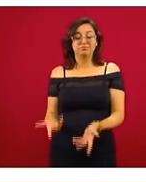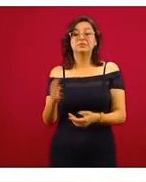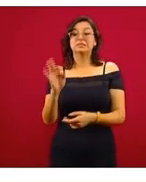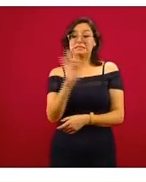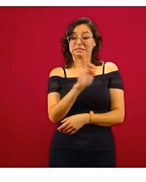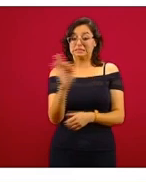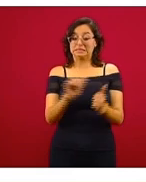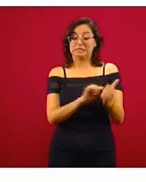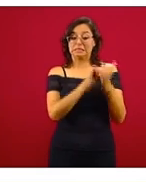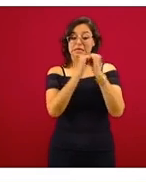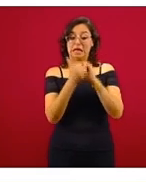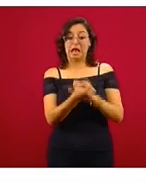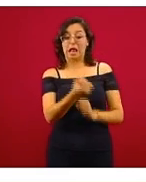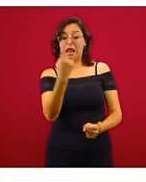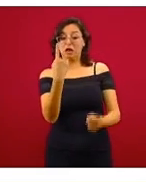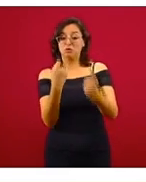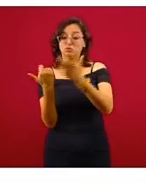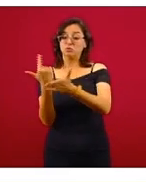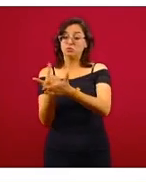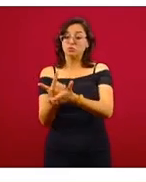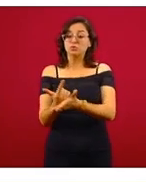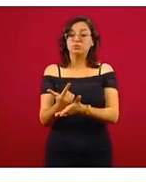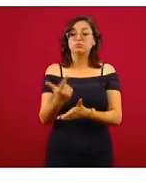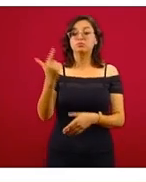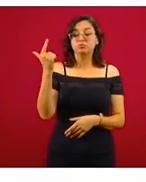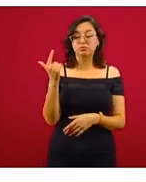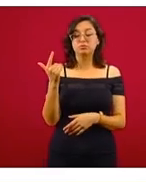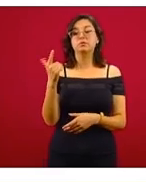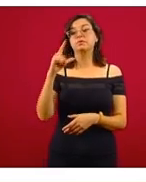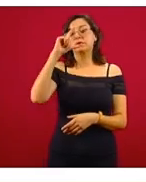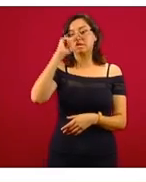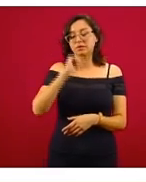basically, we have a network of